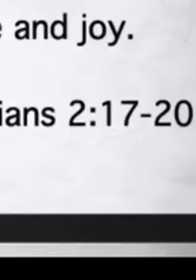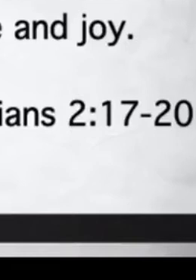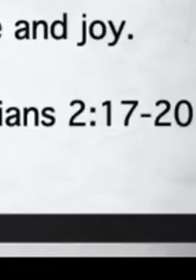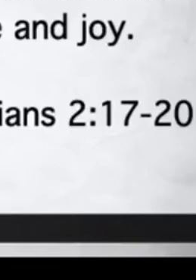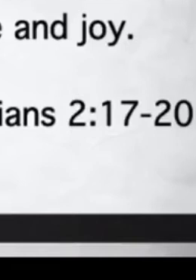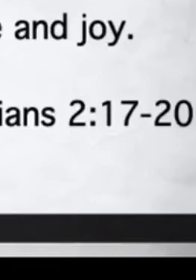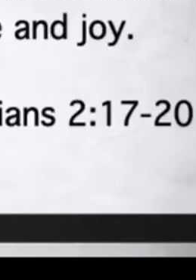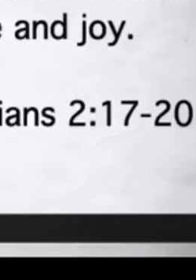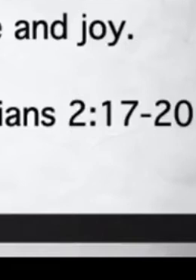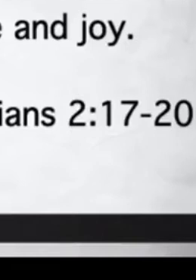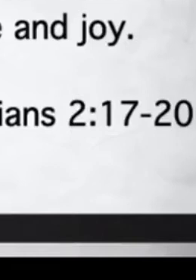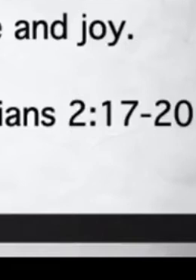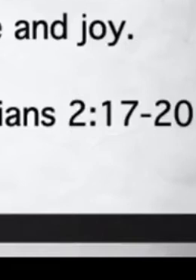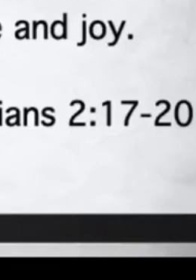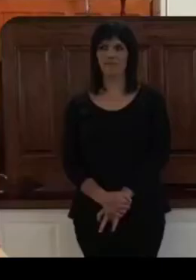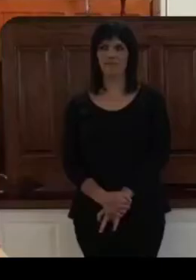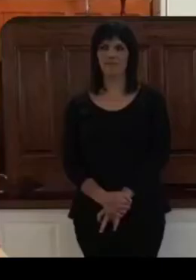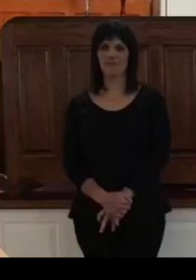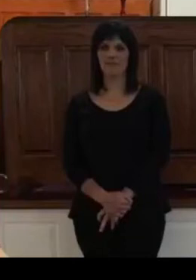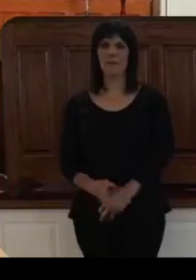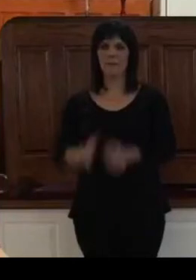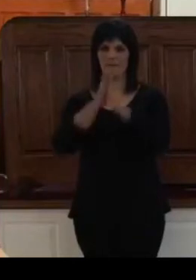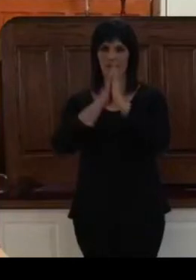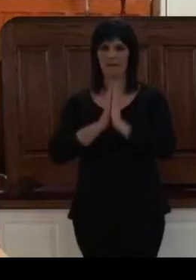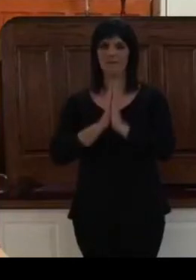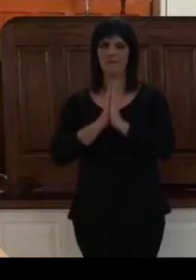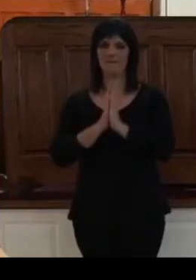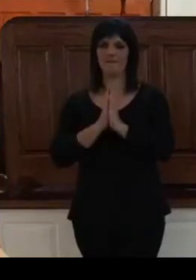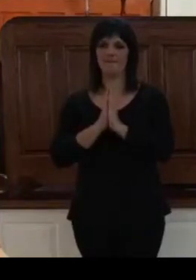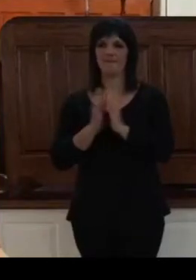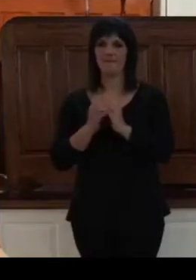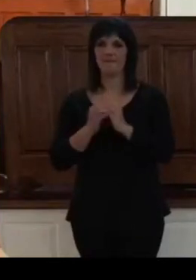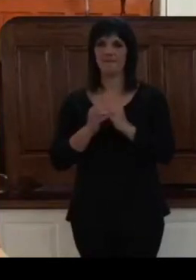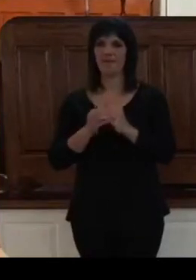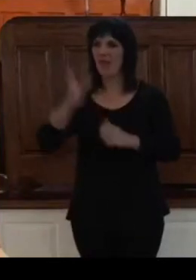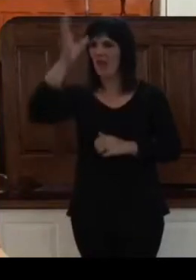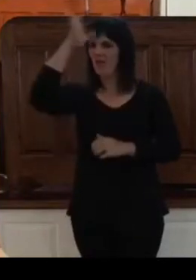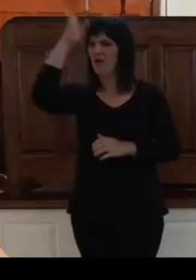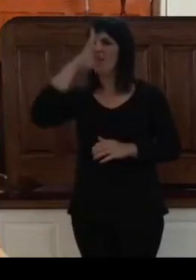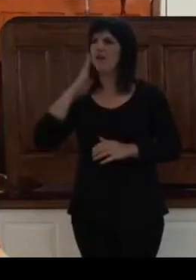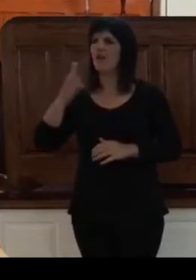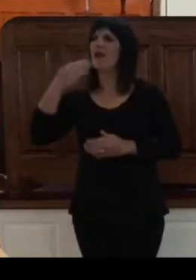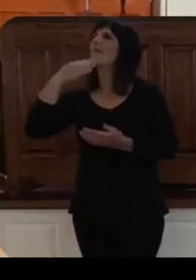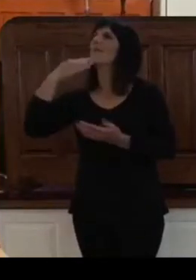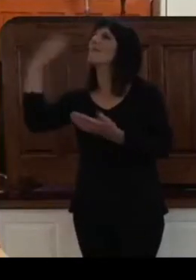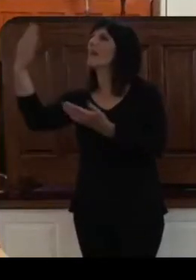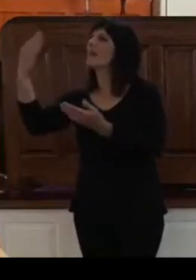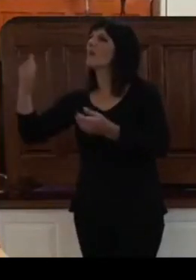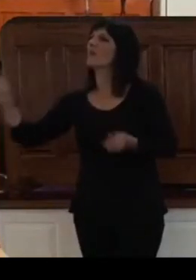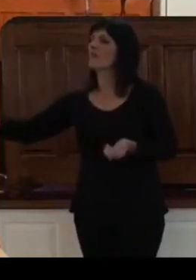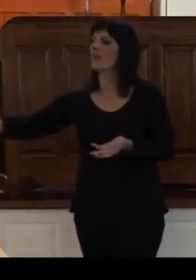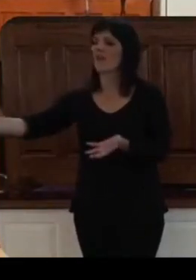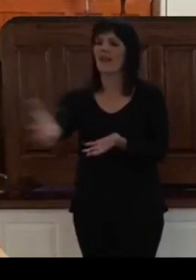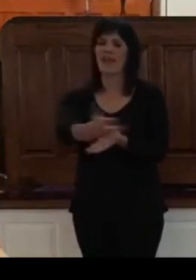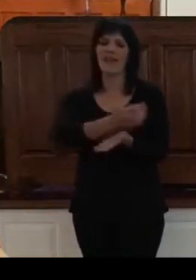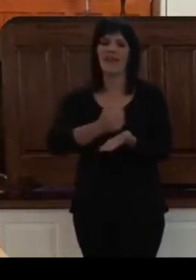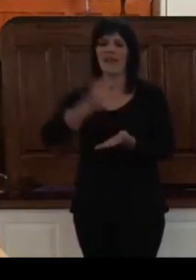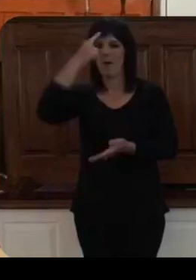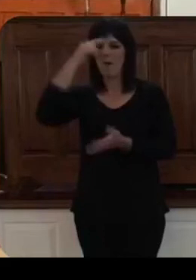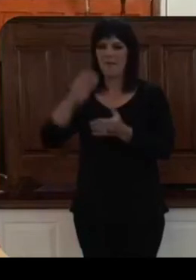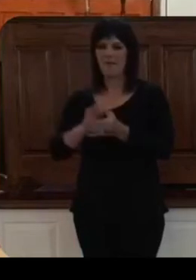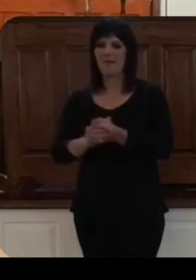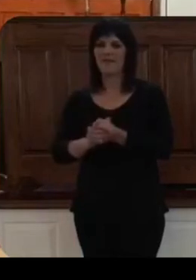our pride and joy." Let's pray. Father God, thank you for the gathering of believers, and thank you for